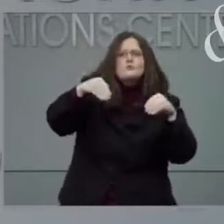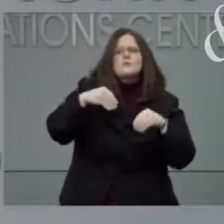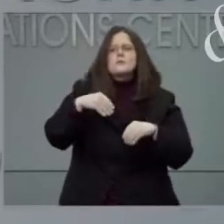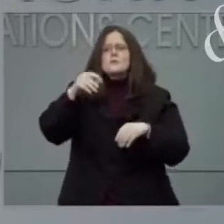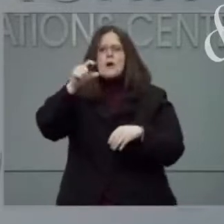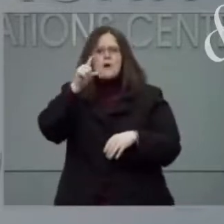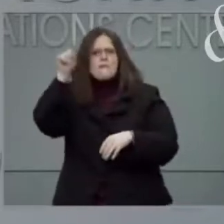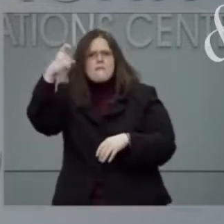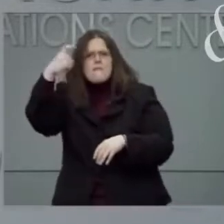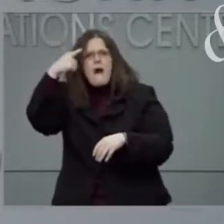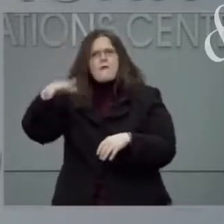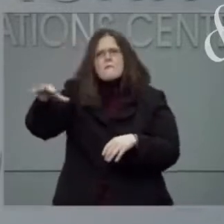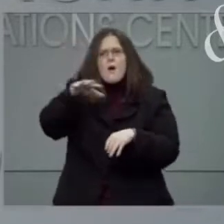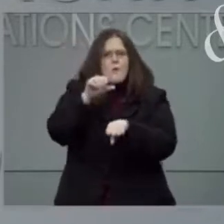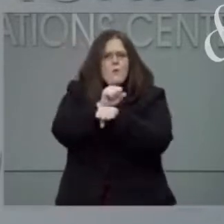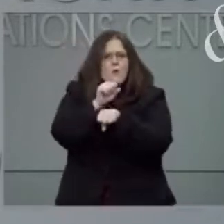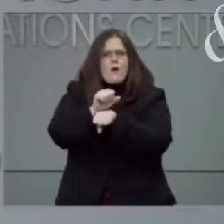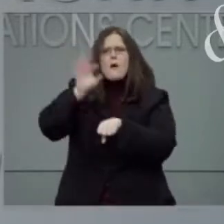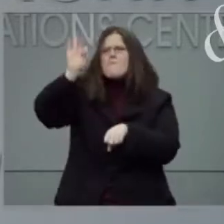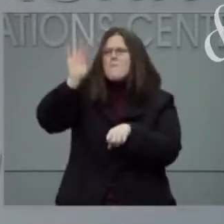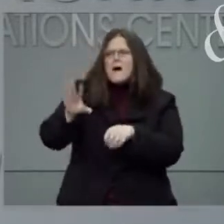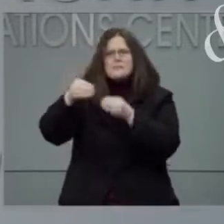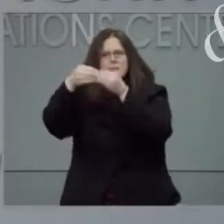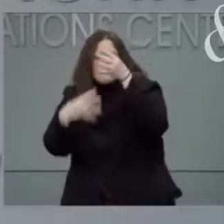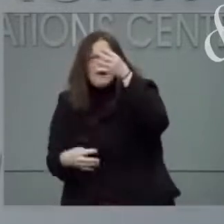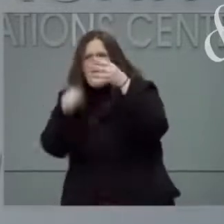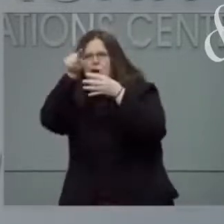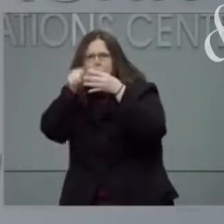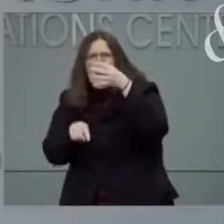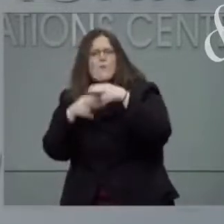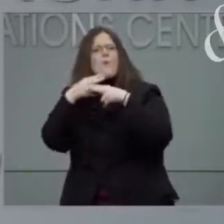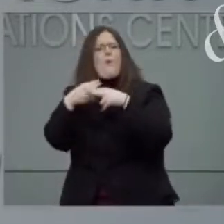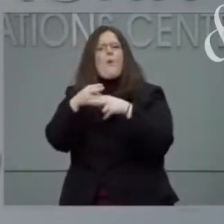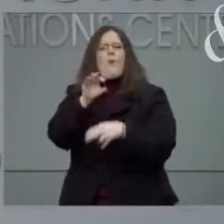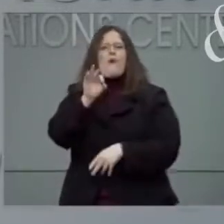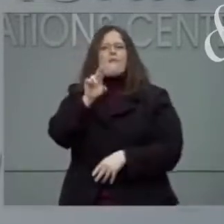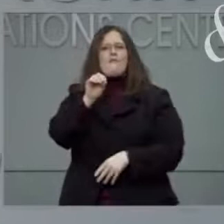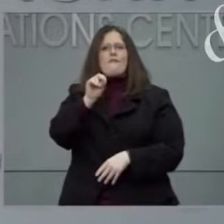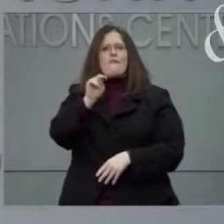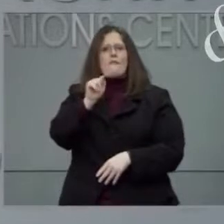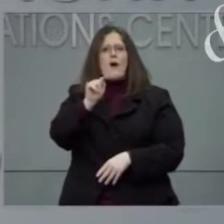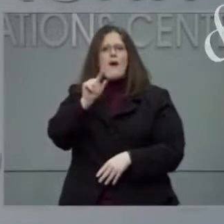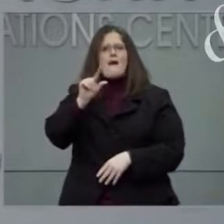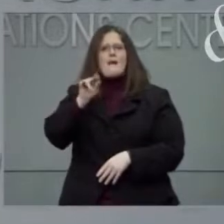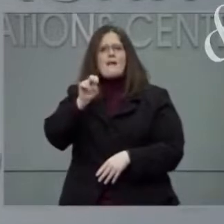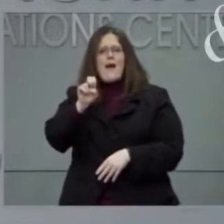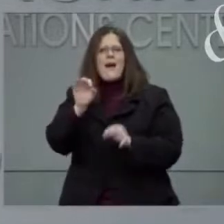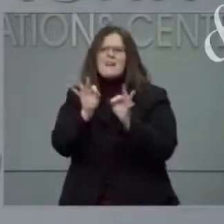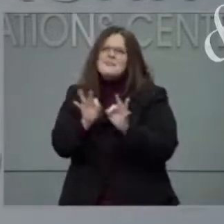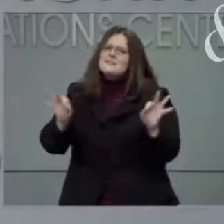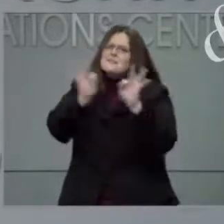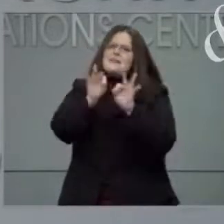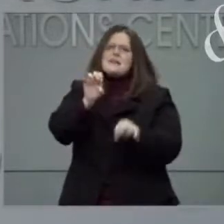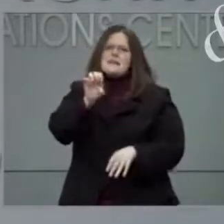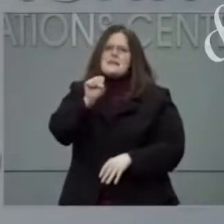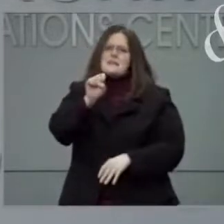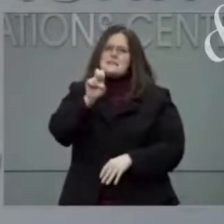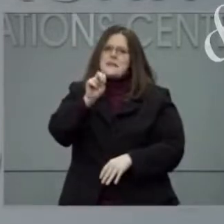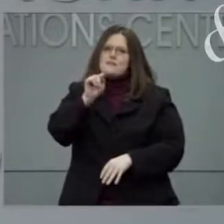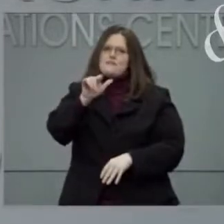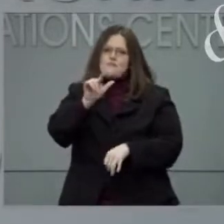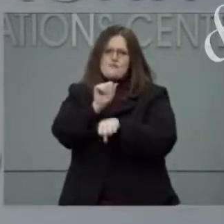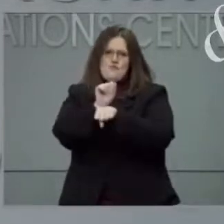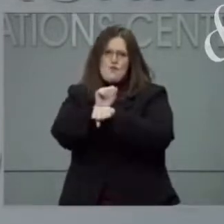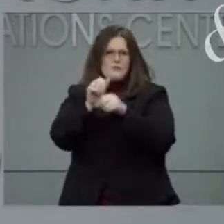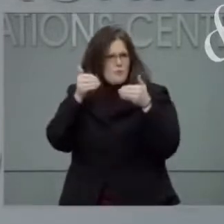workers, and our clergy, among others. Our essential frontline workers have remained on the job throughout this